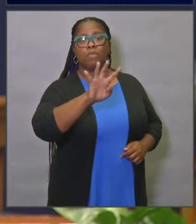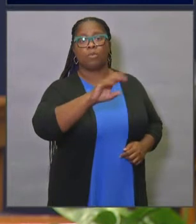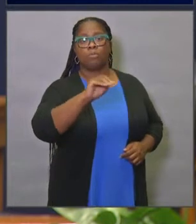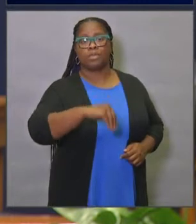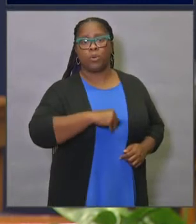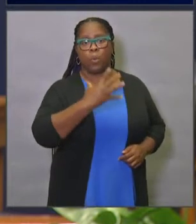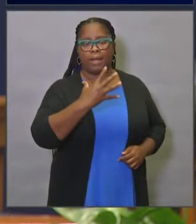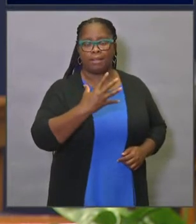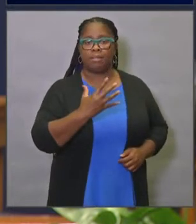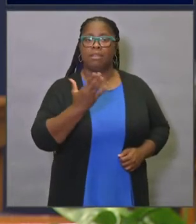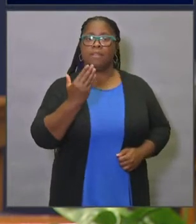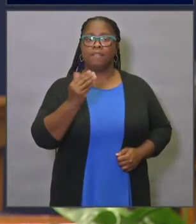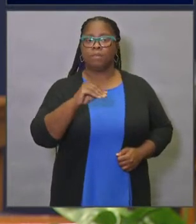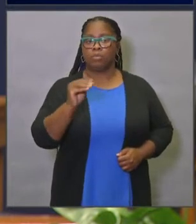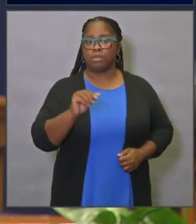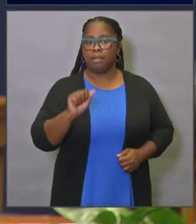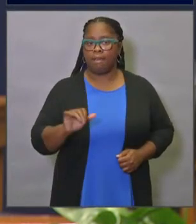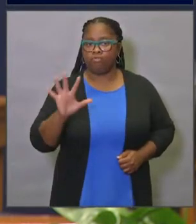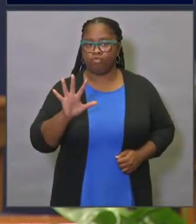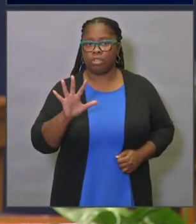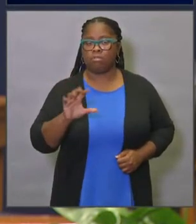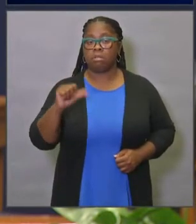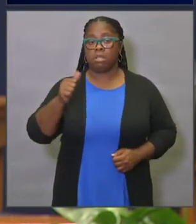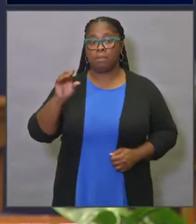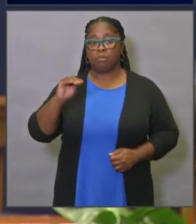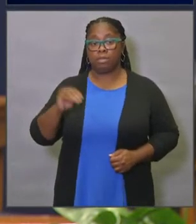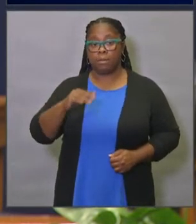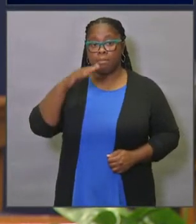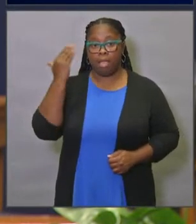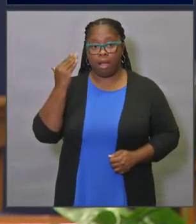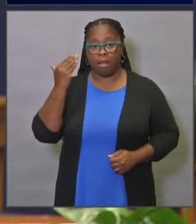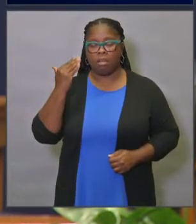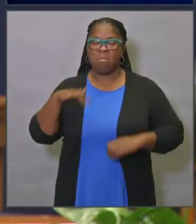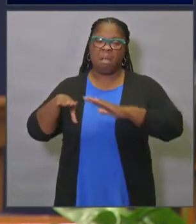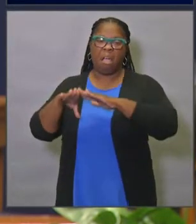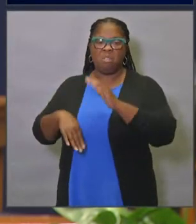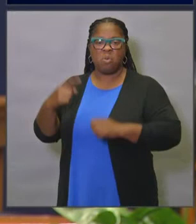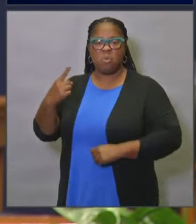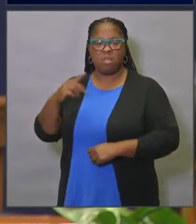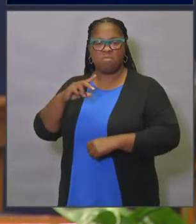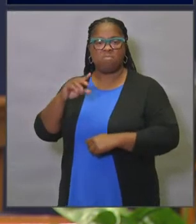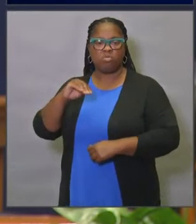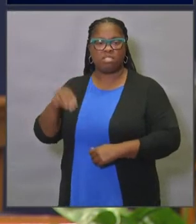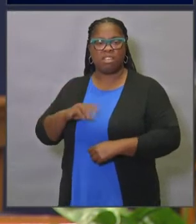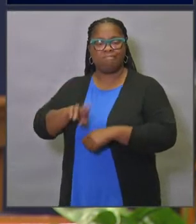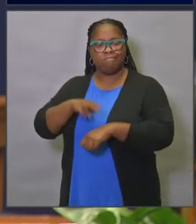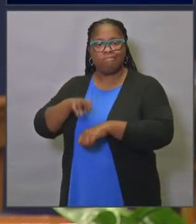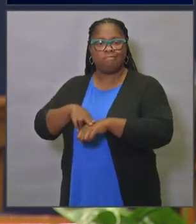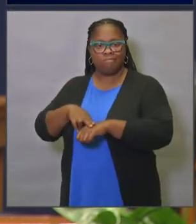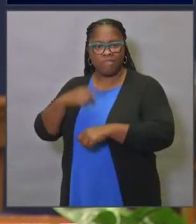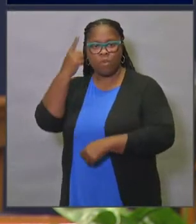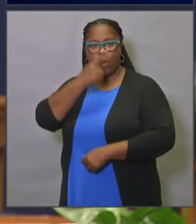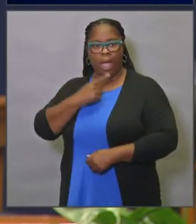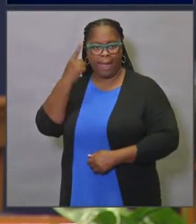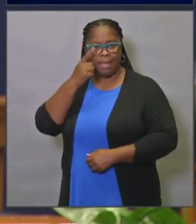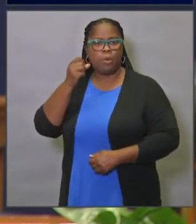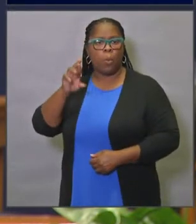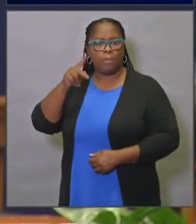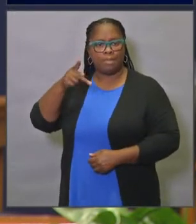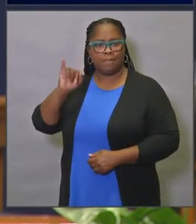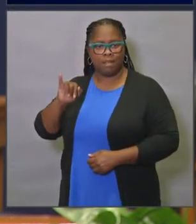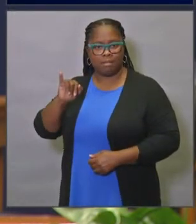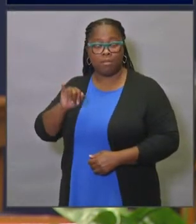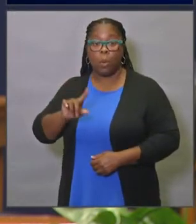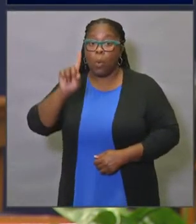white, 15% are Asian, 10% are Black, and less than 1% are Native Hawaiian or Pacific Islander, and